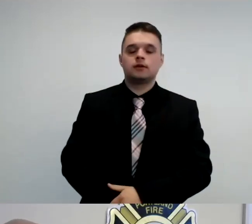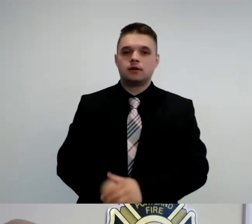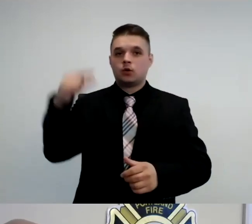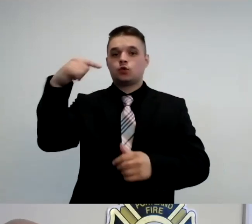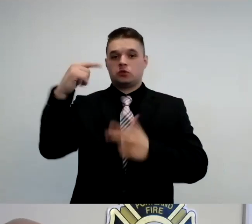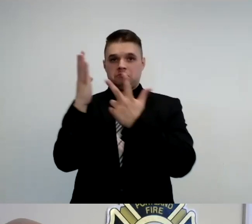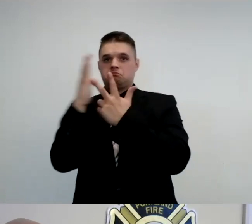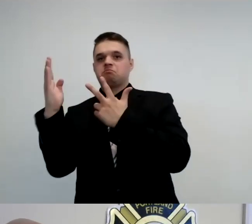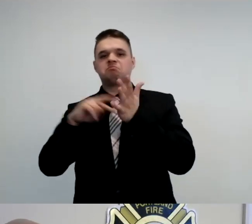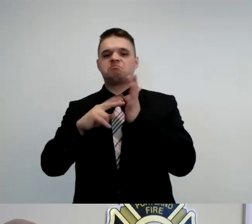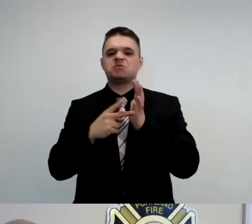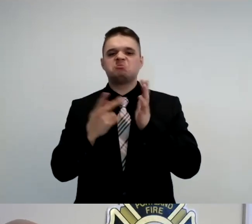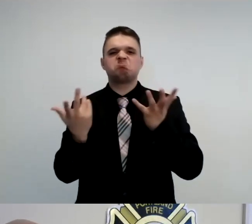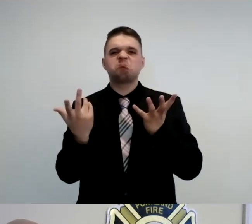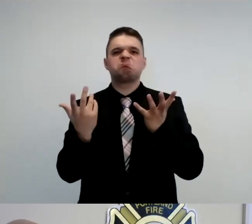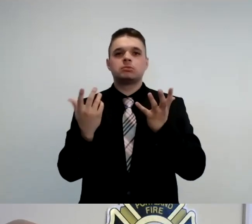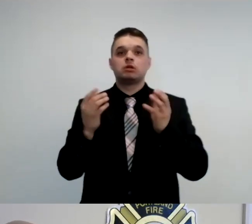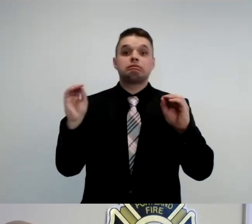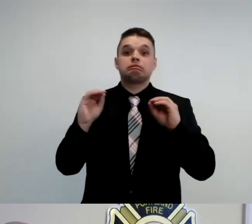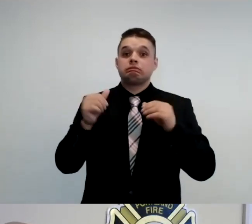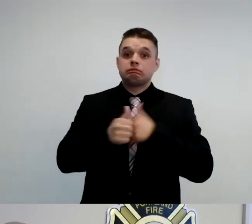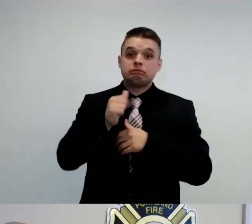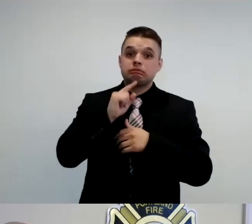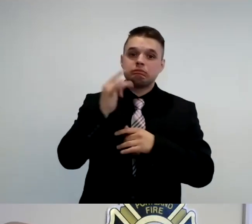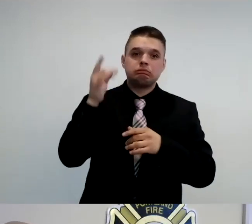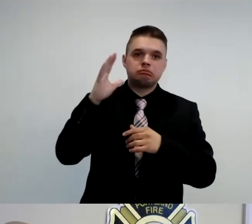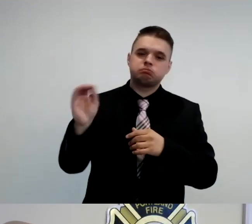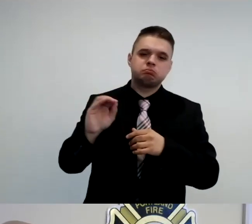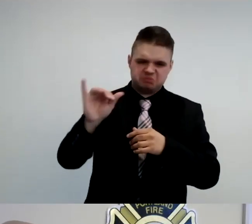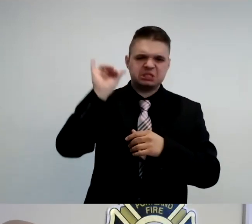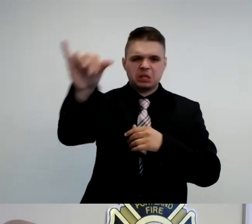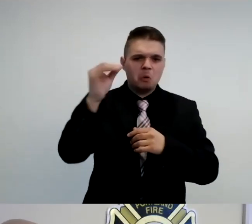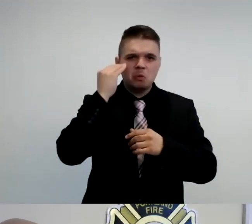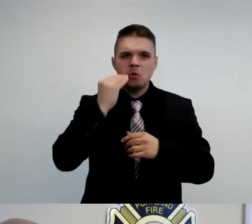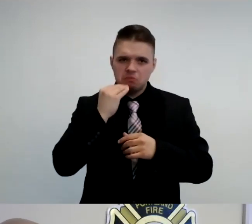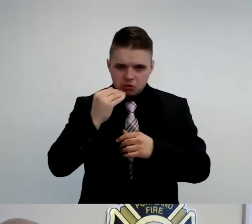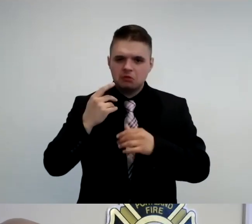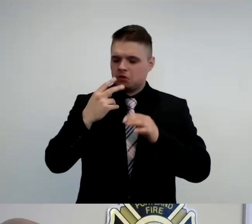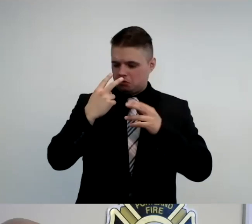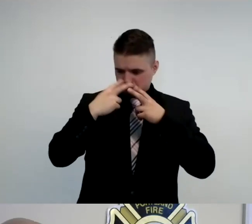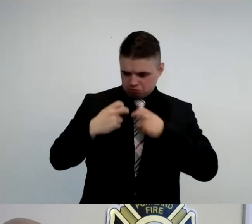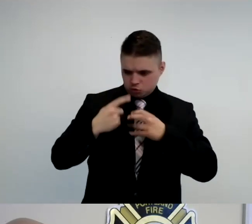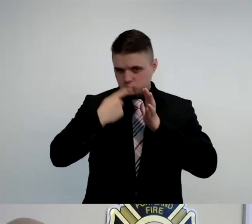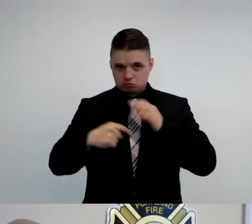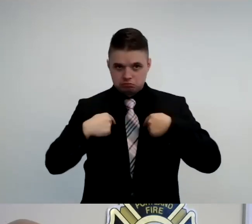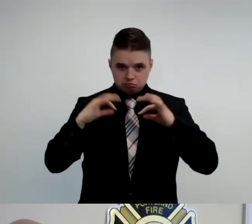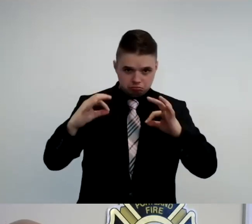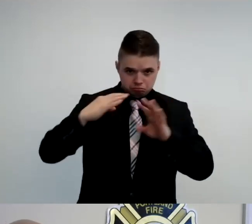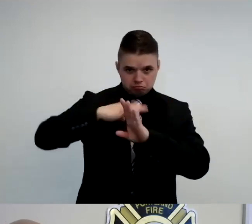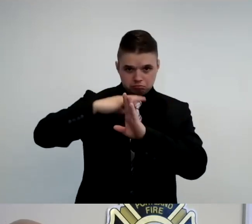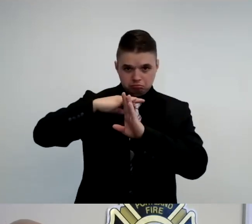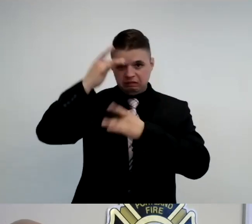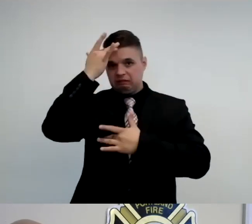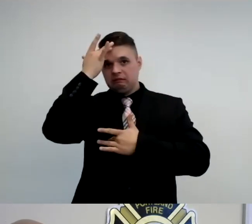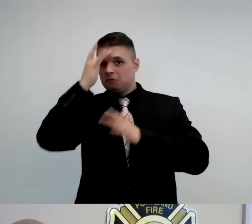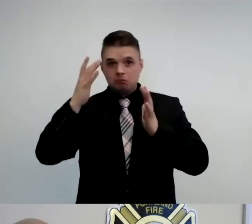health risk. It directs folks to stay at home and monitor their progress, check for fever. If you get yellow at the